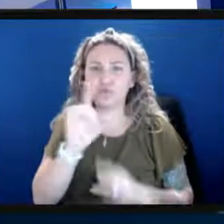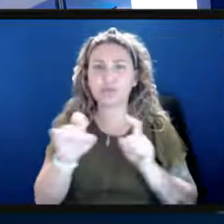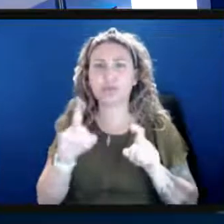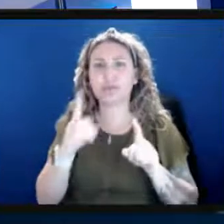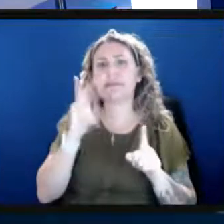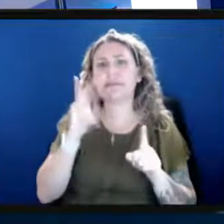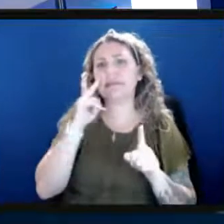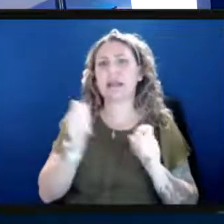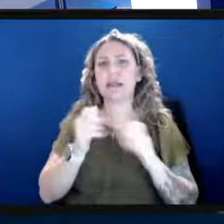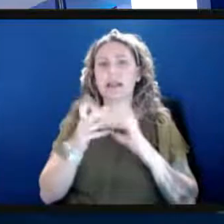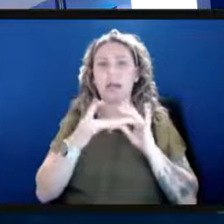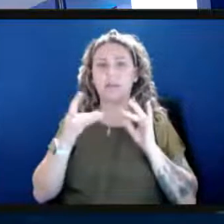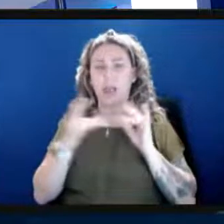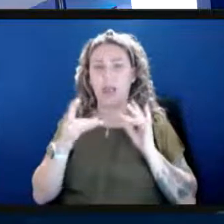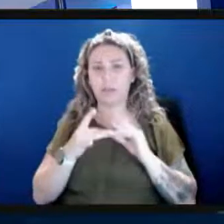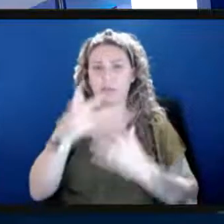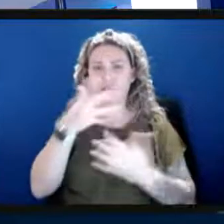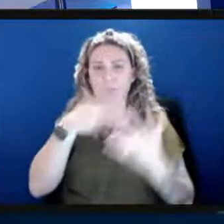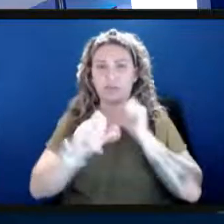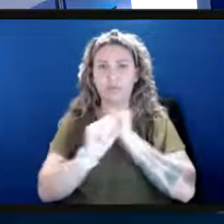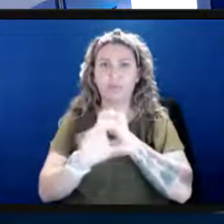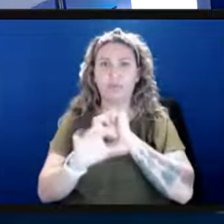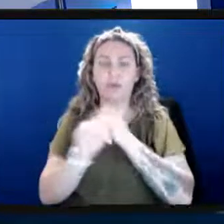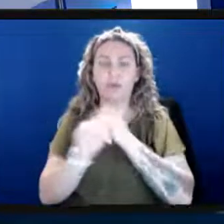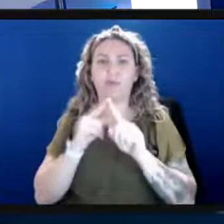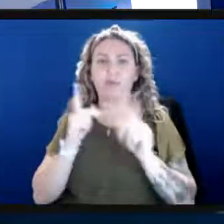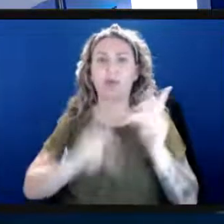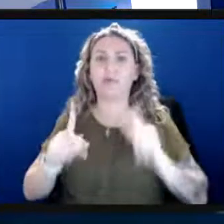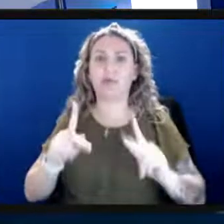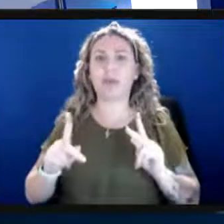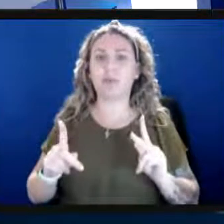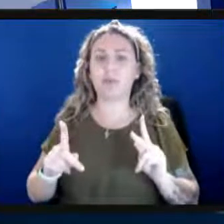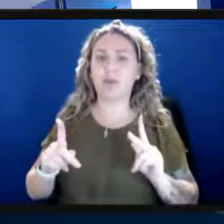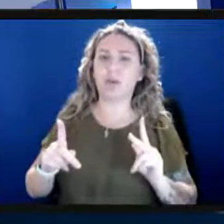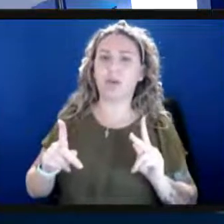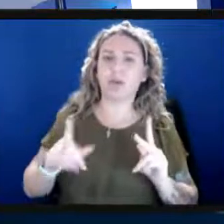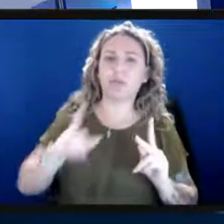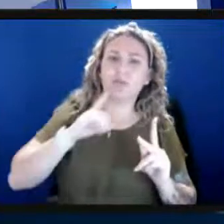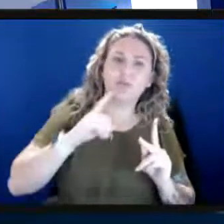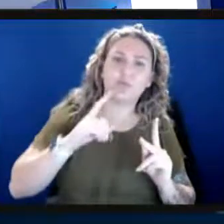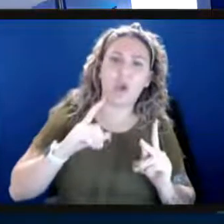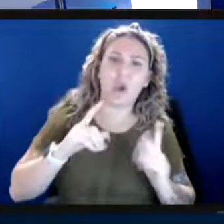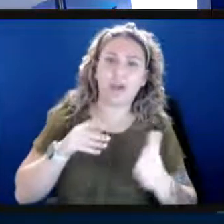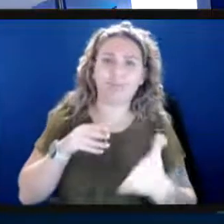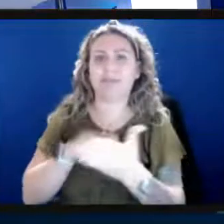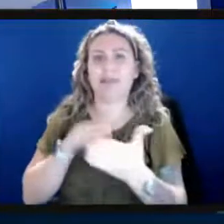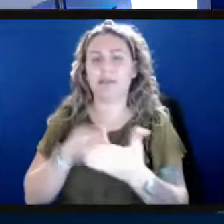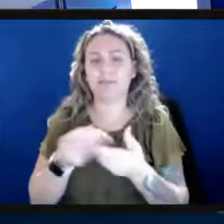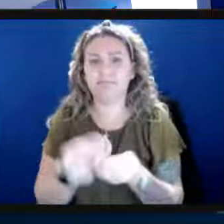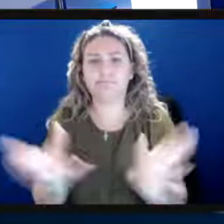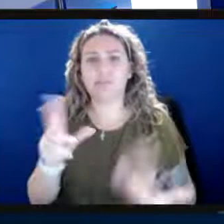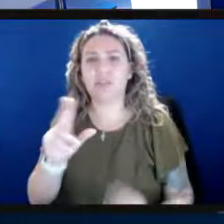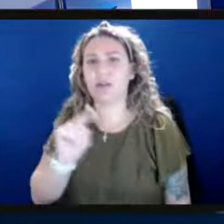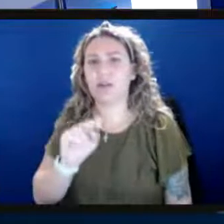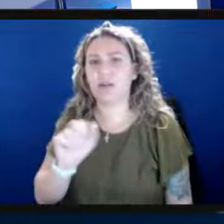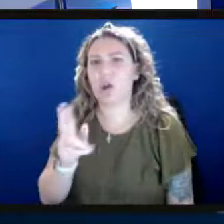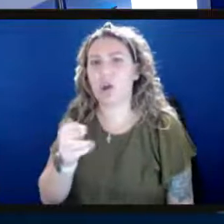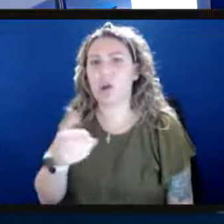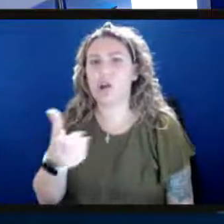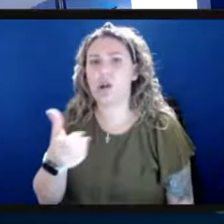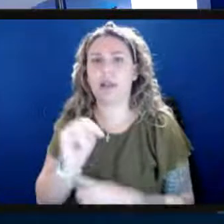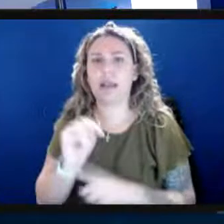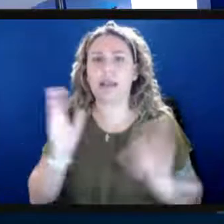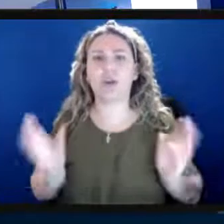social media from people who oppose distributing Narcan on the grounds that they believe it will encourage more drug